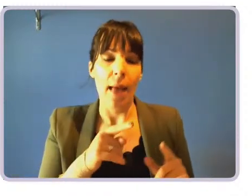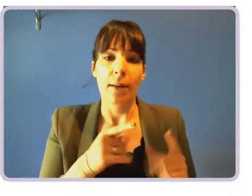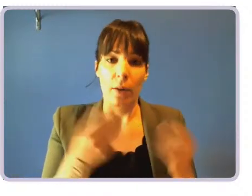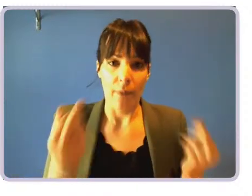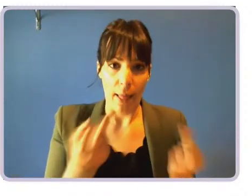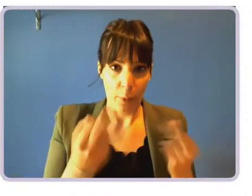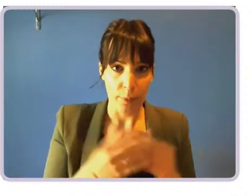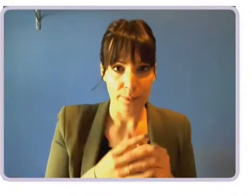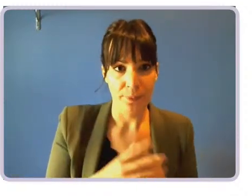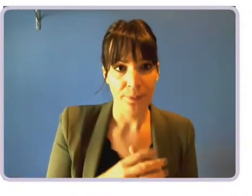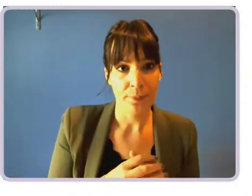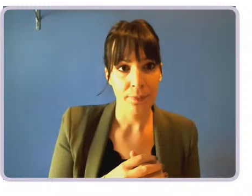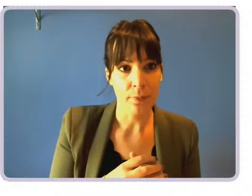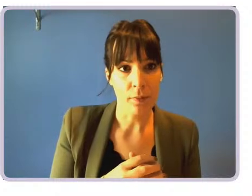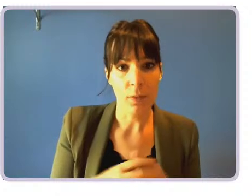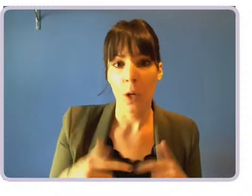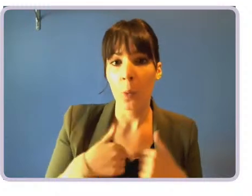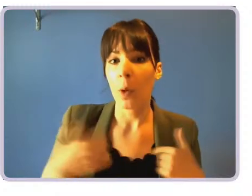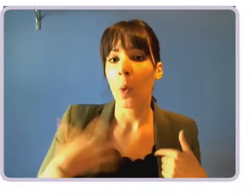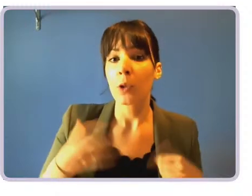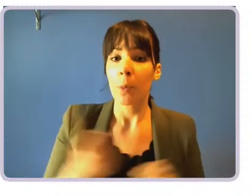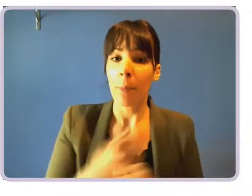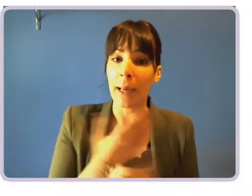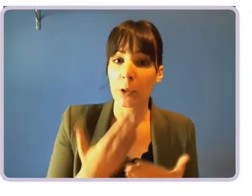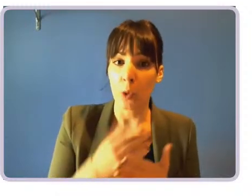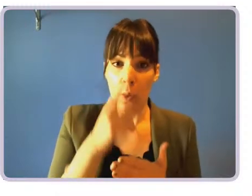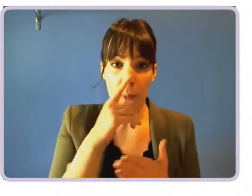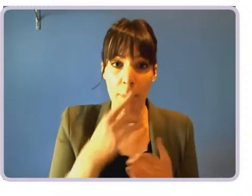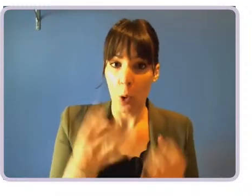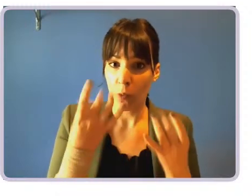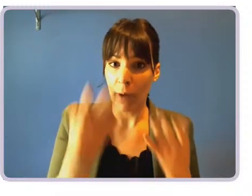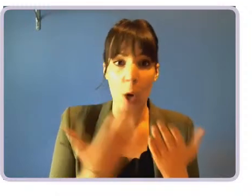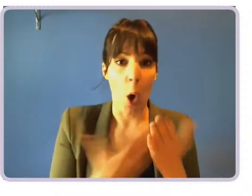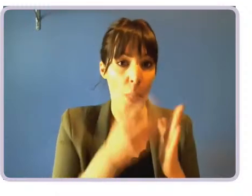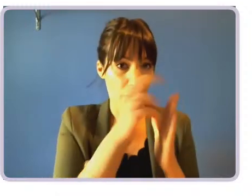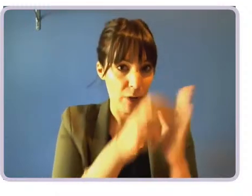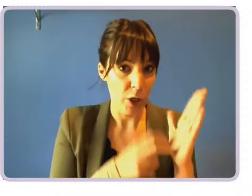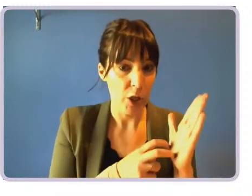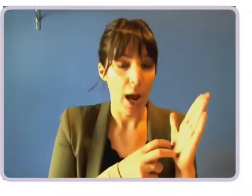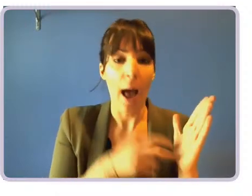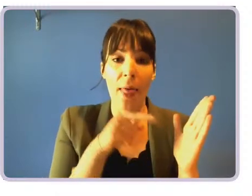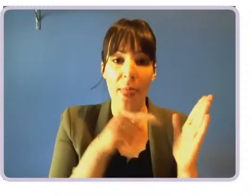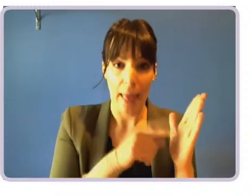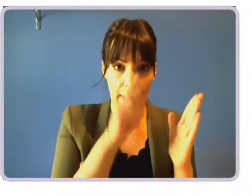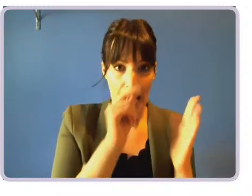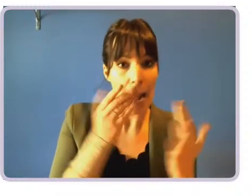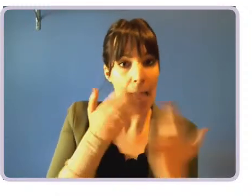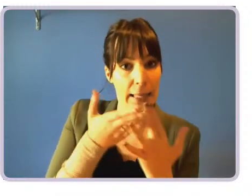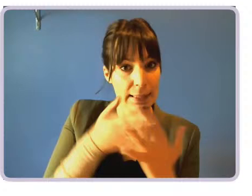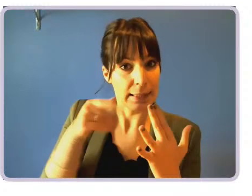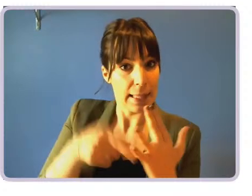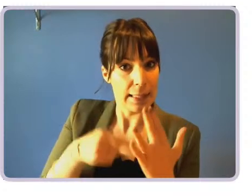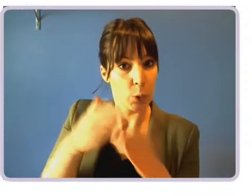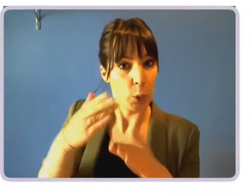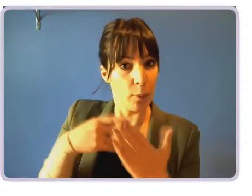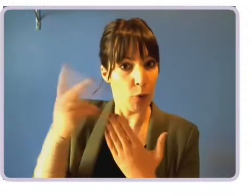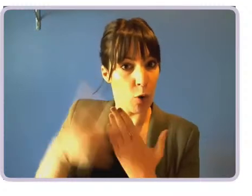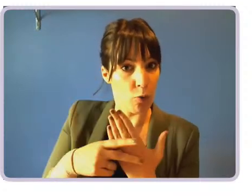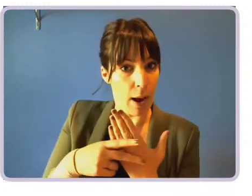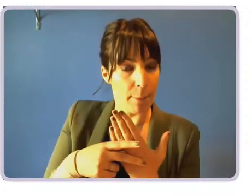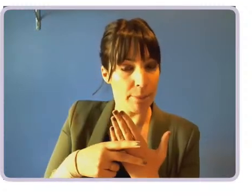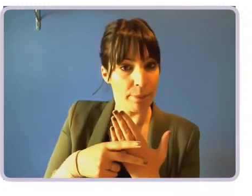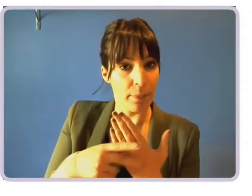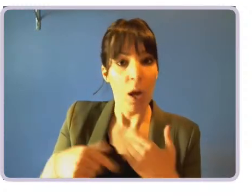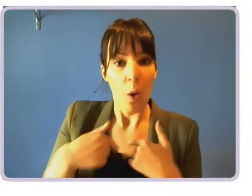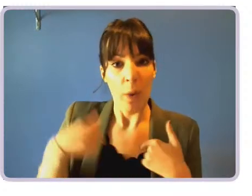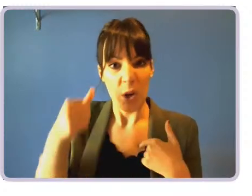have access to this program is because, well, the simple reason is they are listed there for a reason, and we